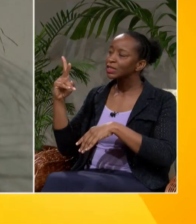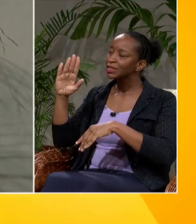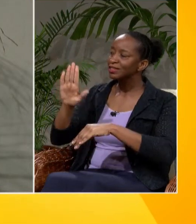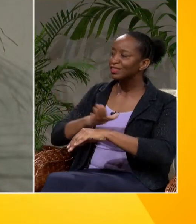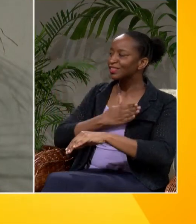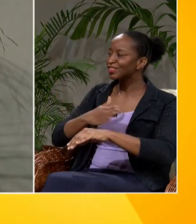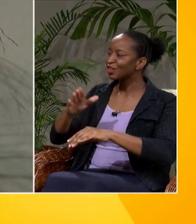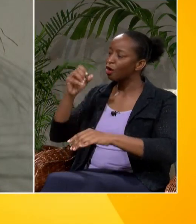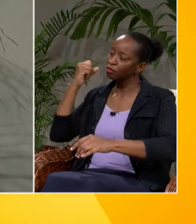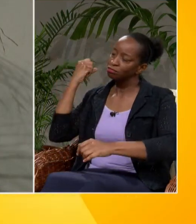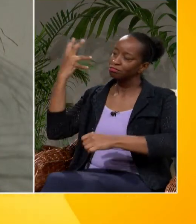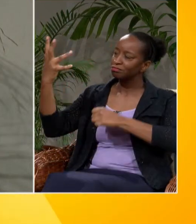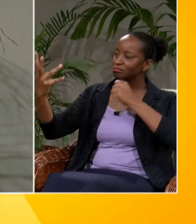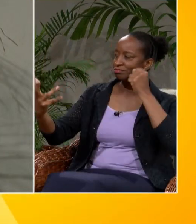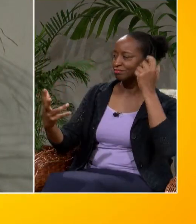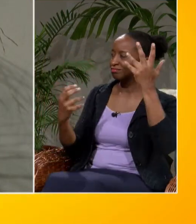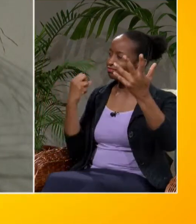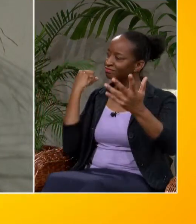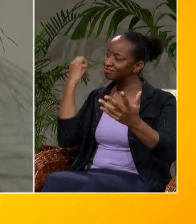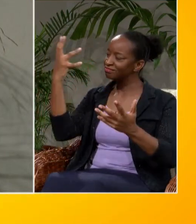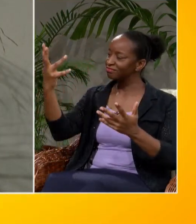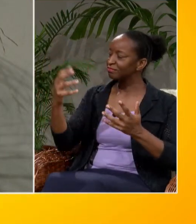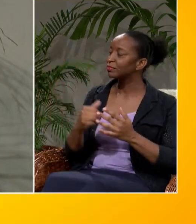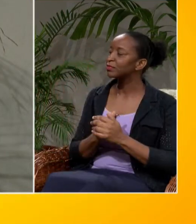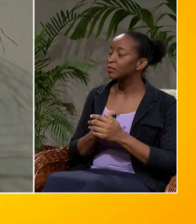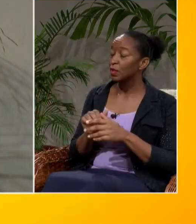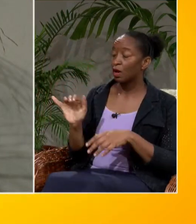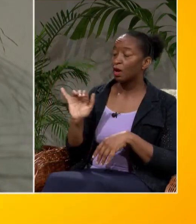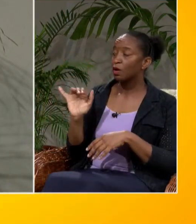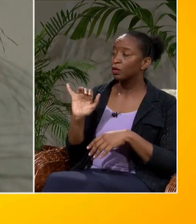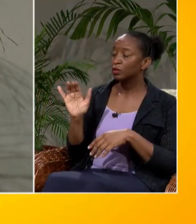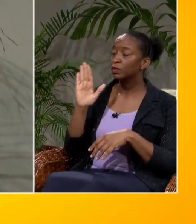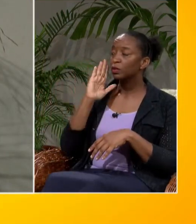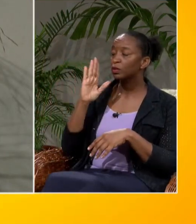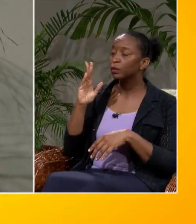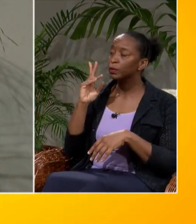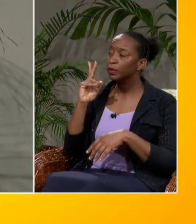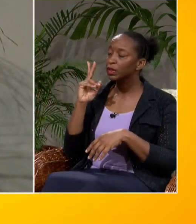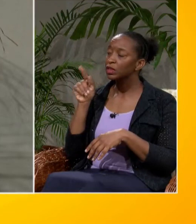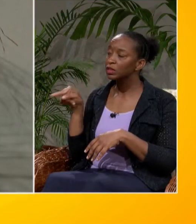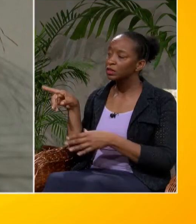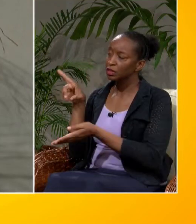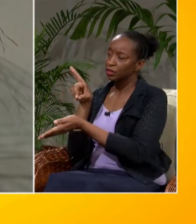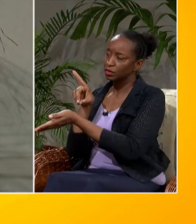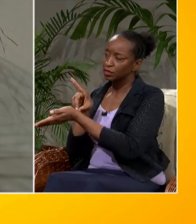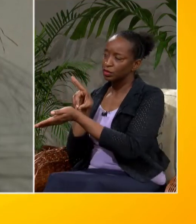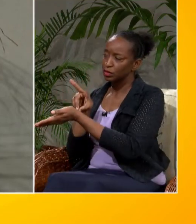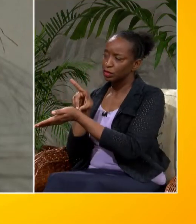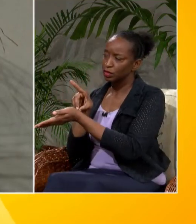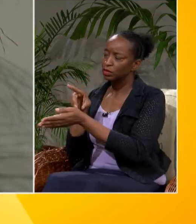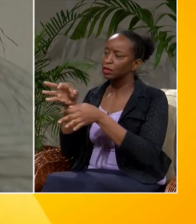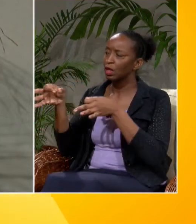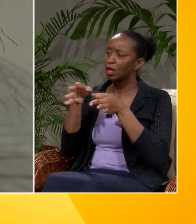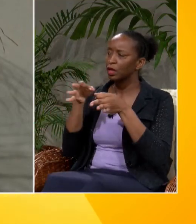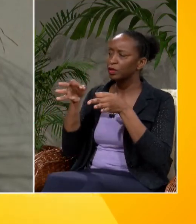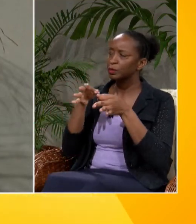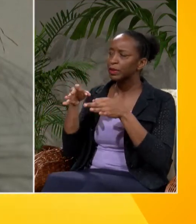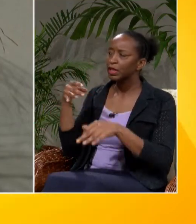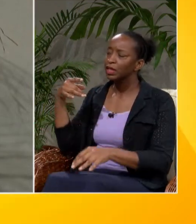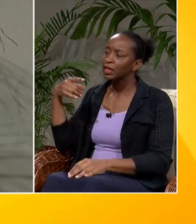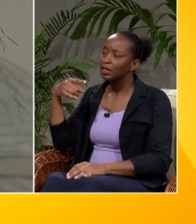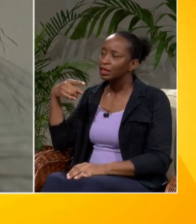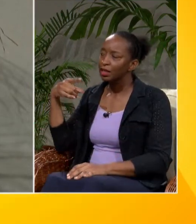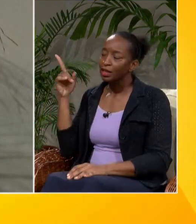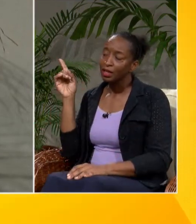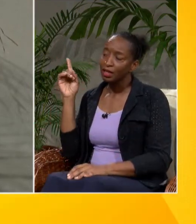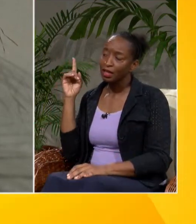language. And also the 14th, we're going to have a doctor explain to us the reason about hearing screening,